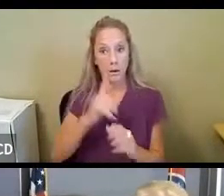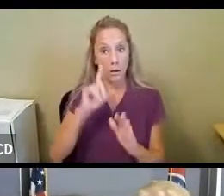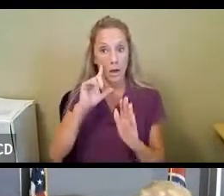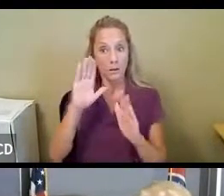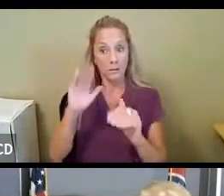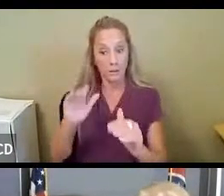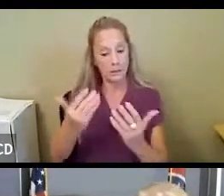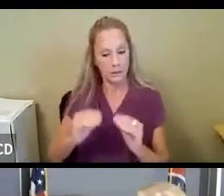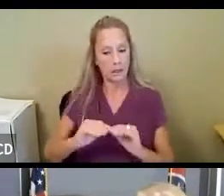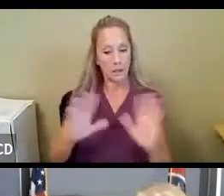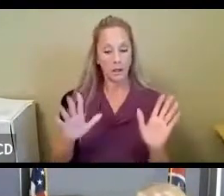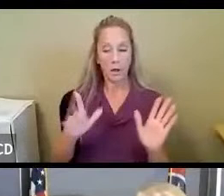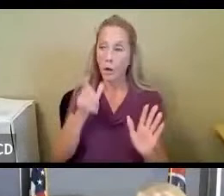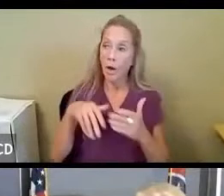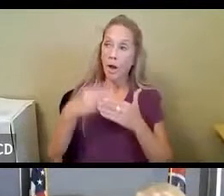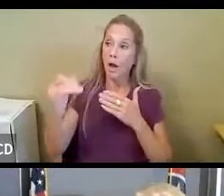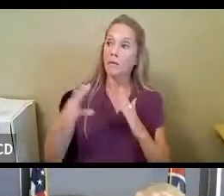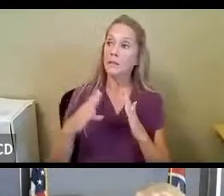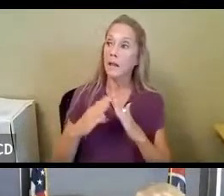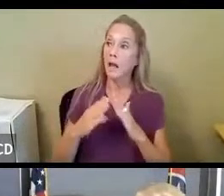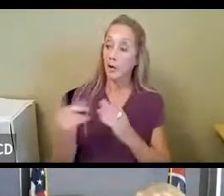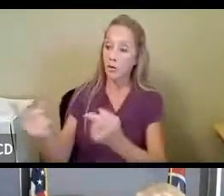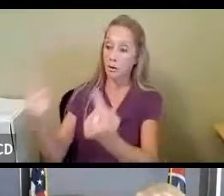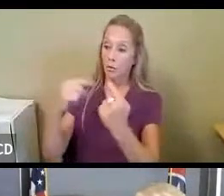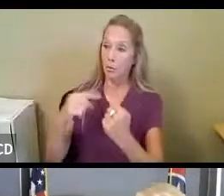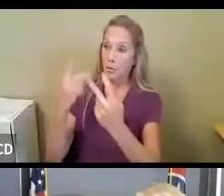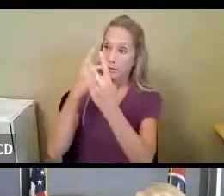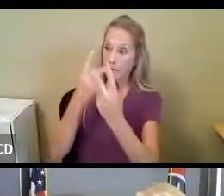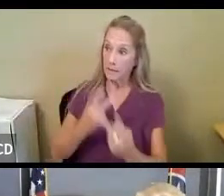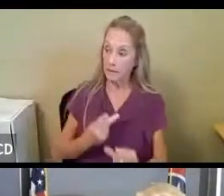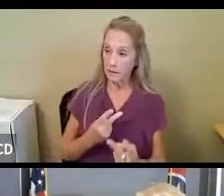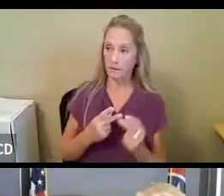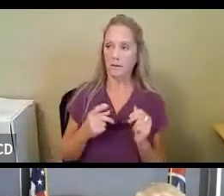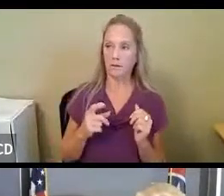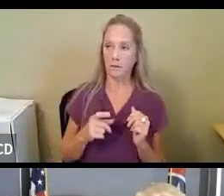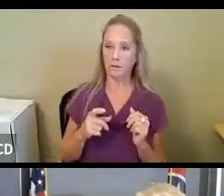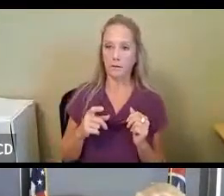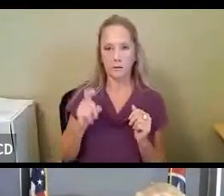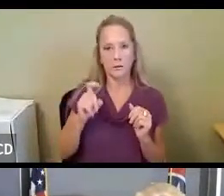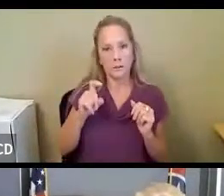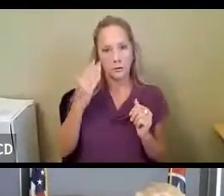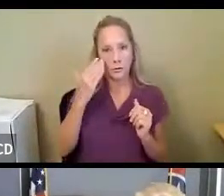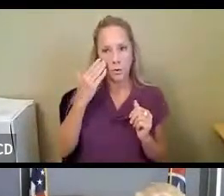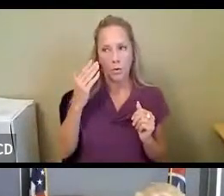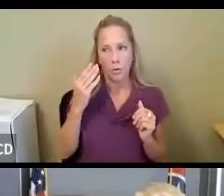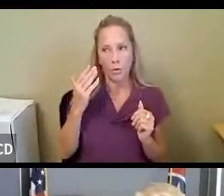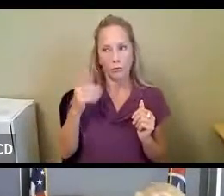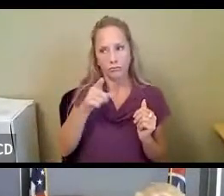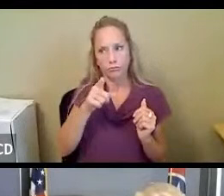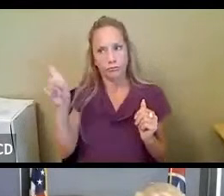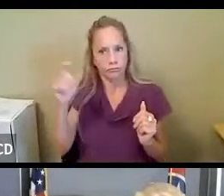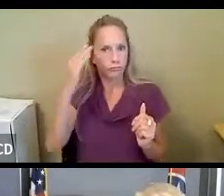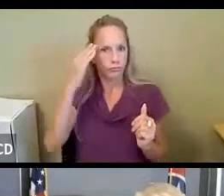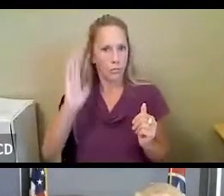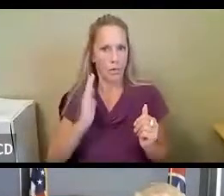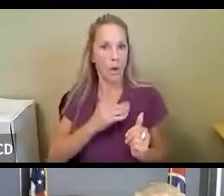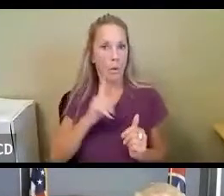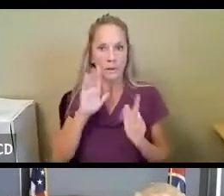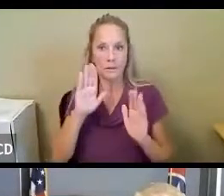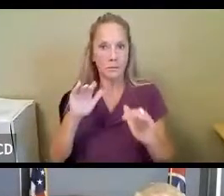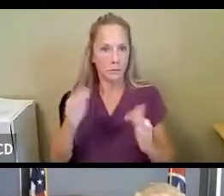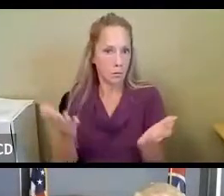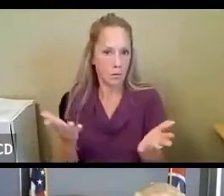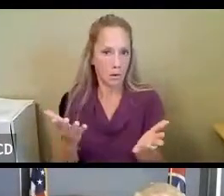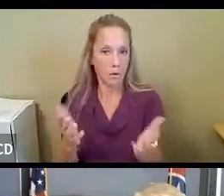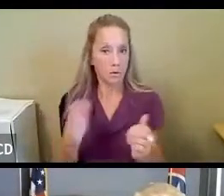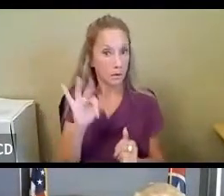out-of-town visitors about, what it is the expectation when folks are in town. Otherwise, we're just going to have